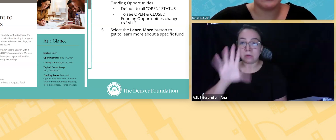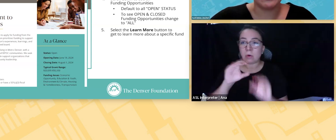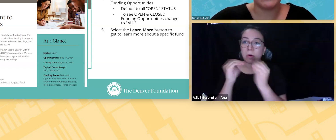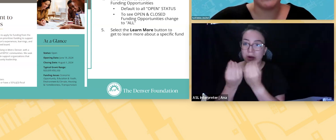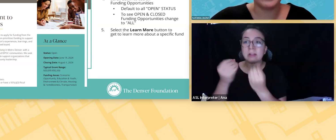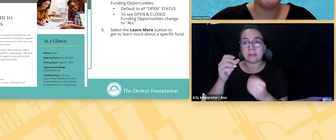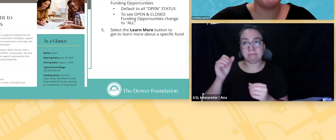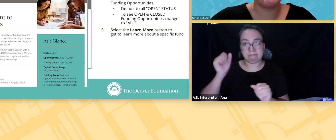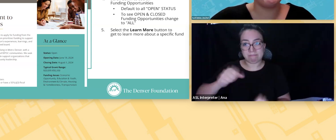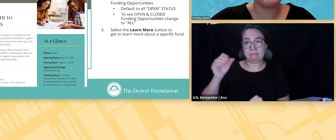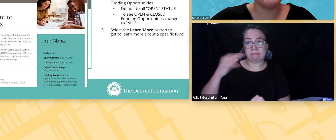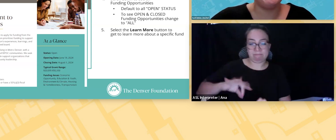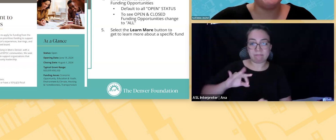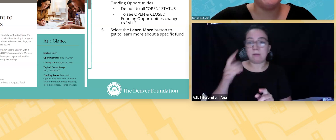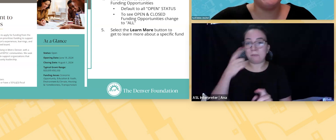organization is eligible for.